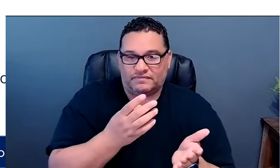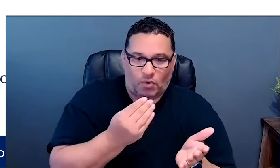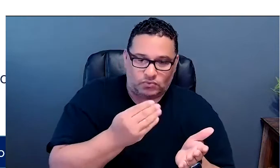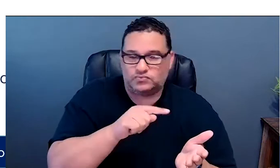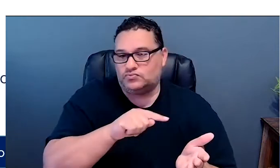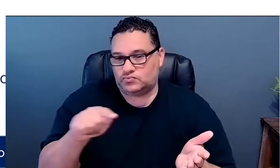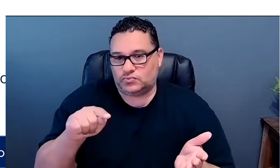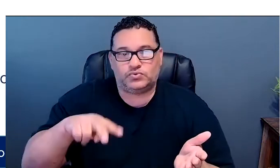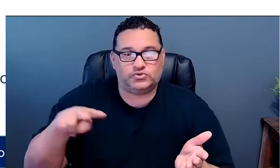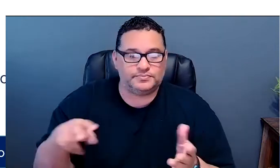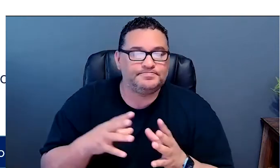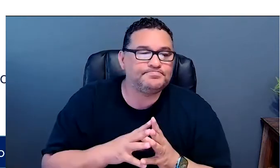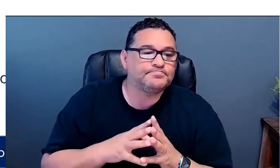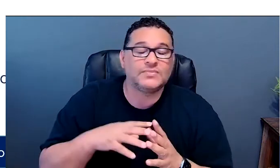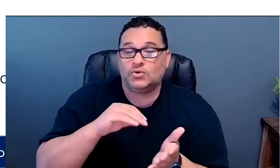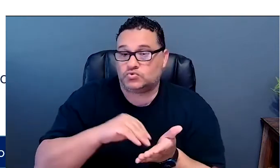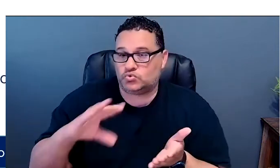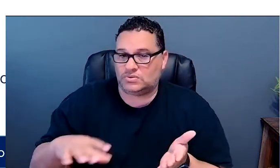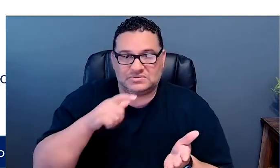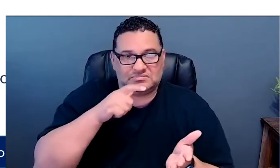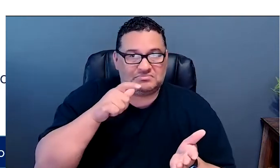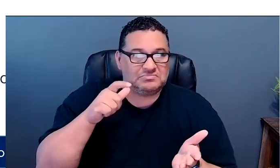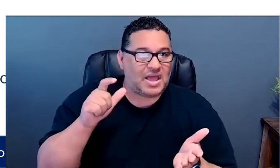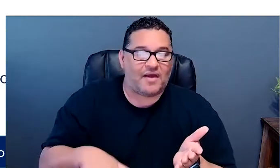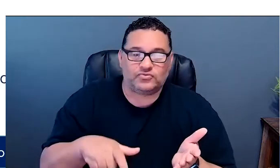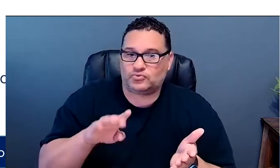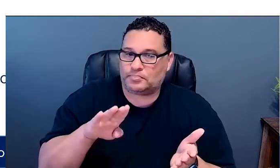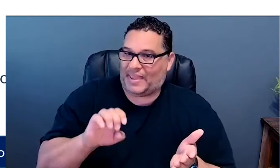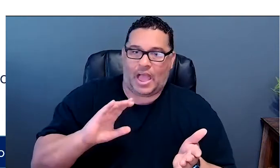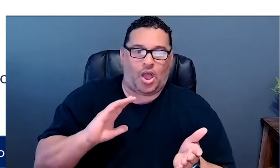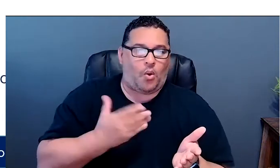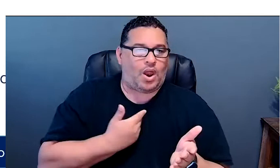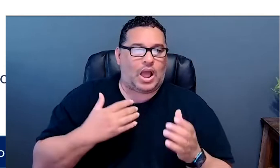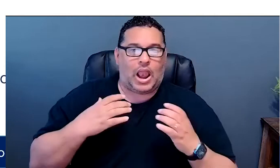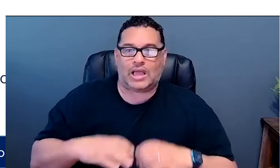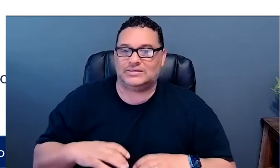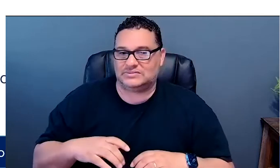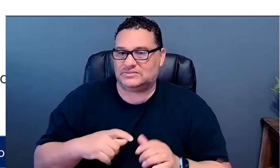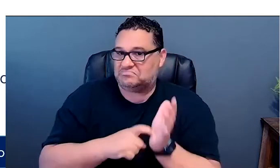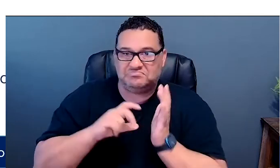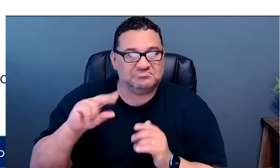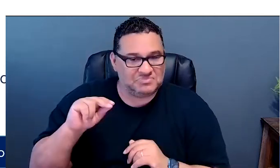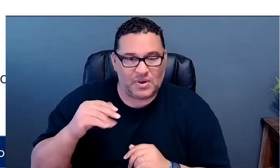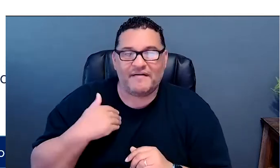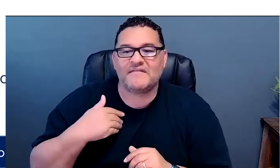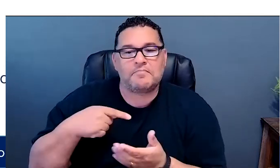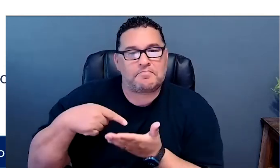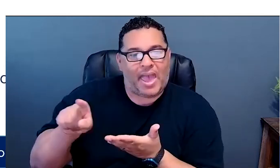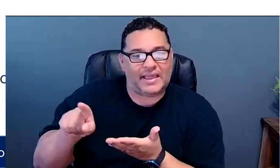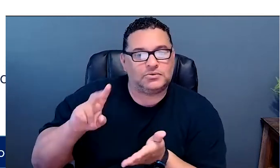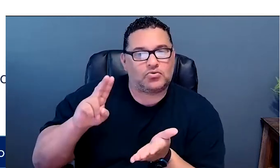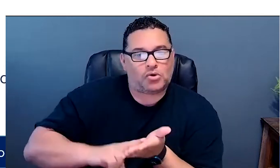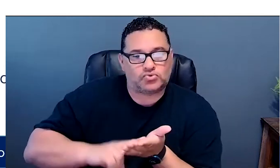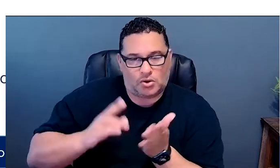22. Students don't have to be our clients. We have those paid contractors that we